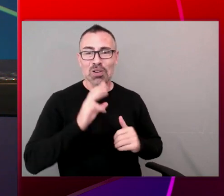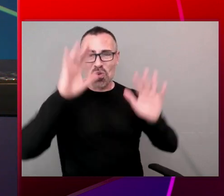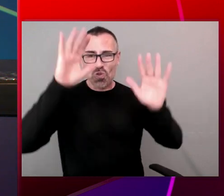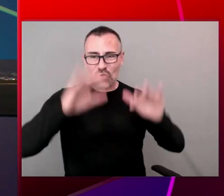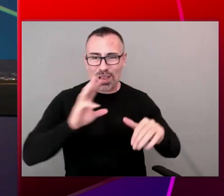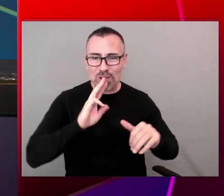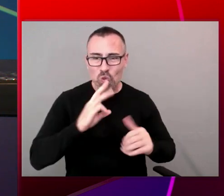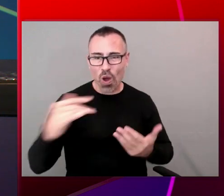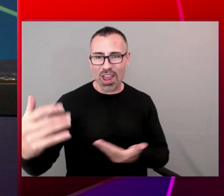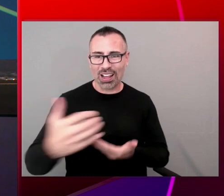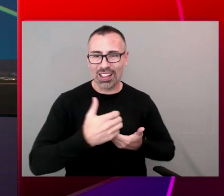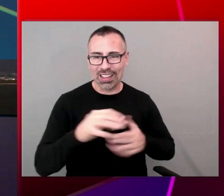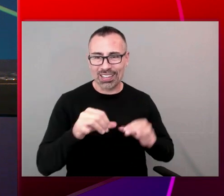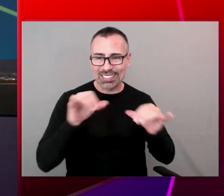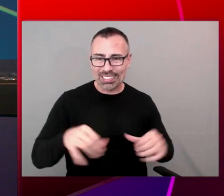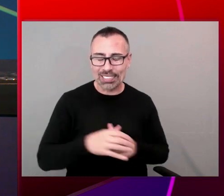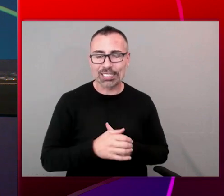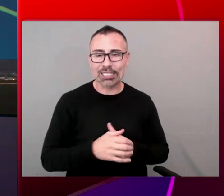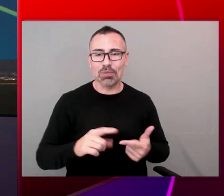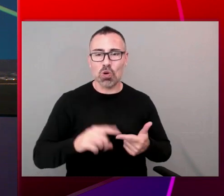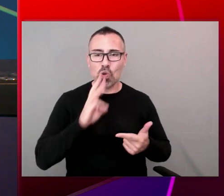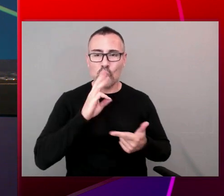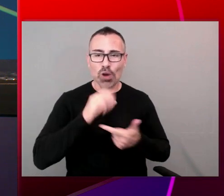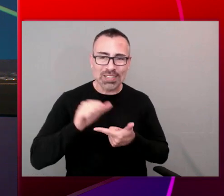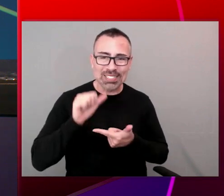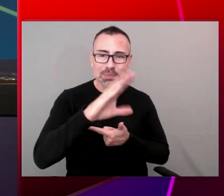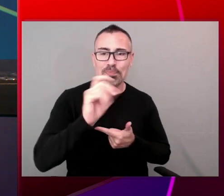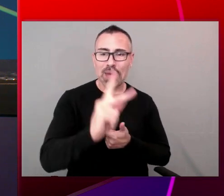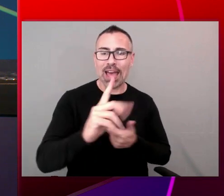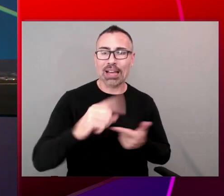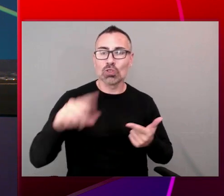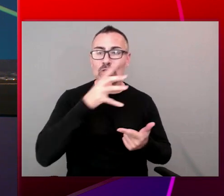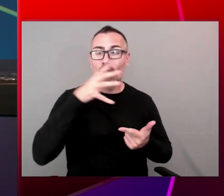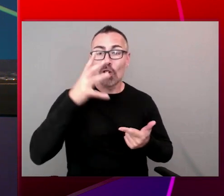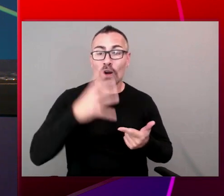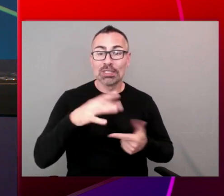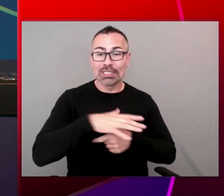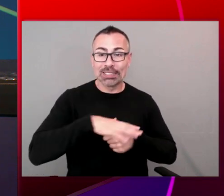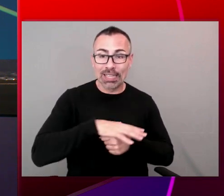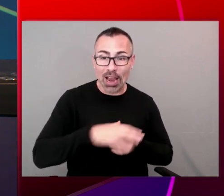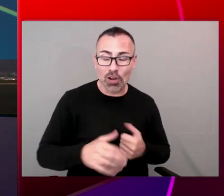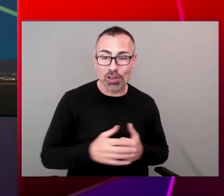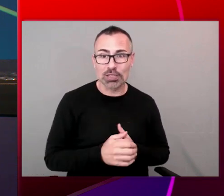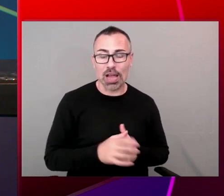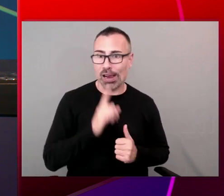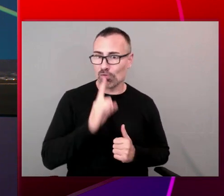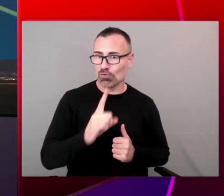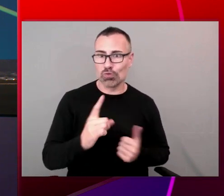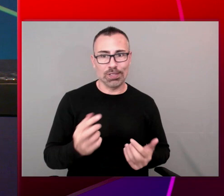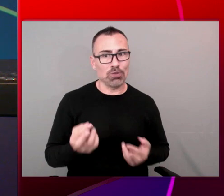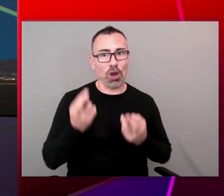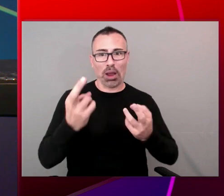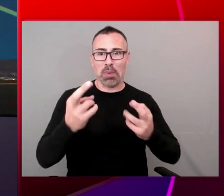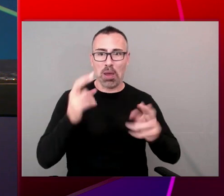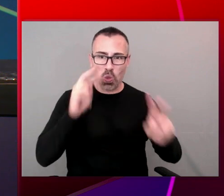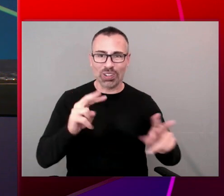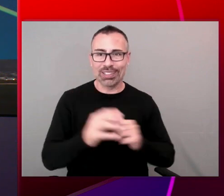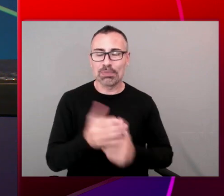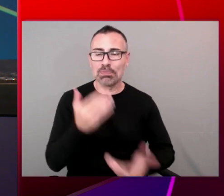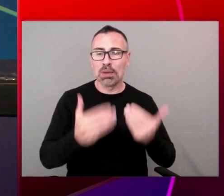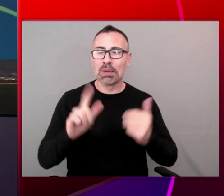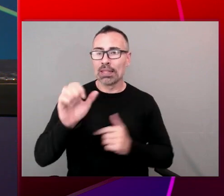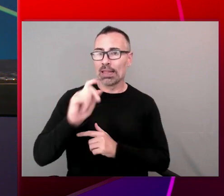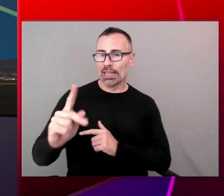in the area and all kind of very, very cool things. So I highly recommend looking at this. Maybe we can drop that link into the chat